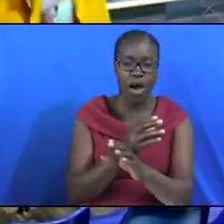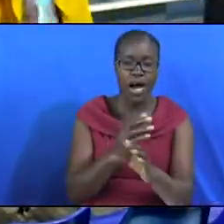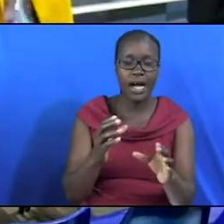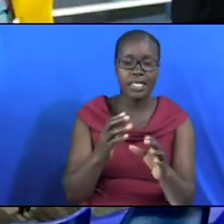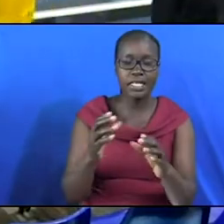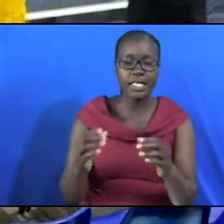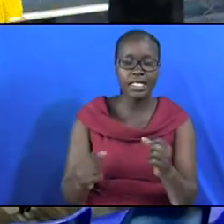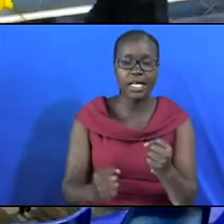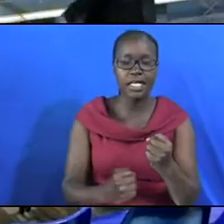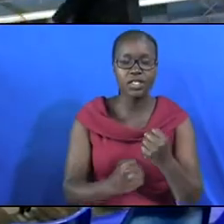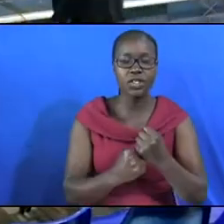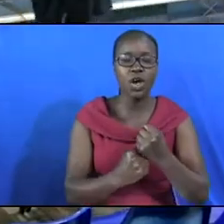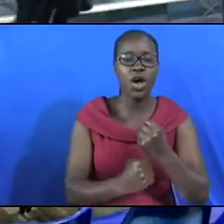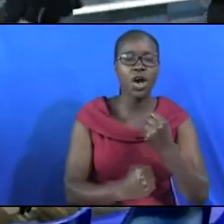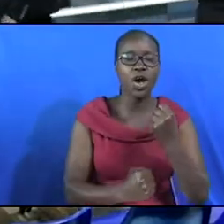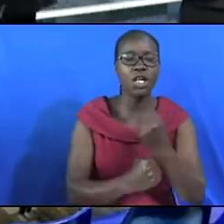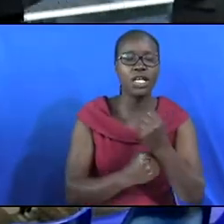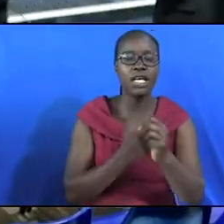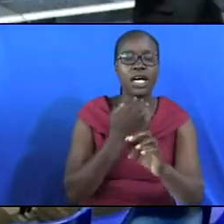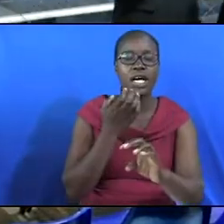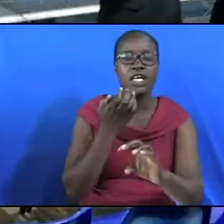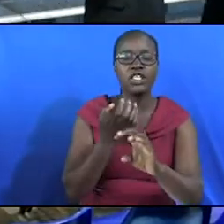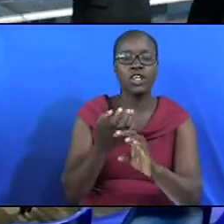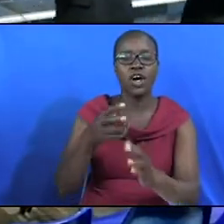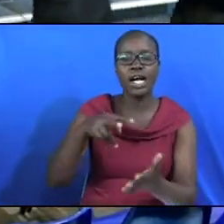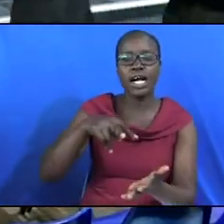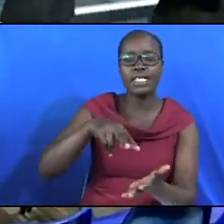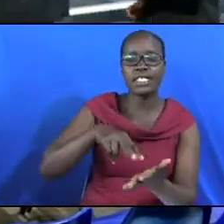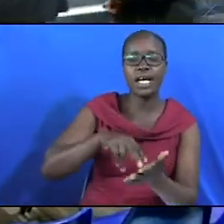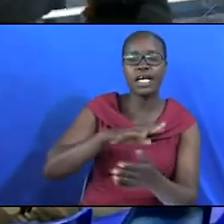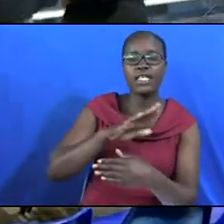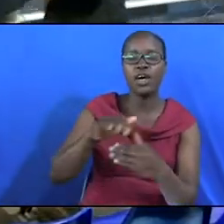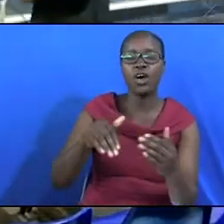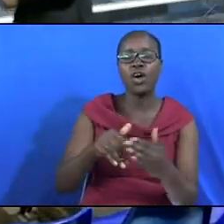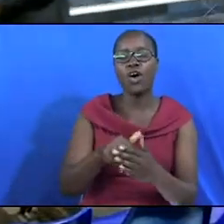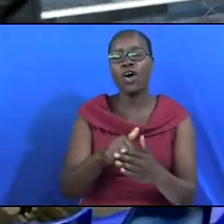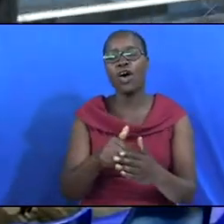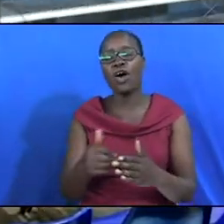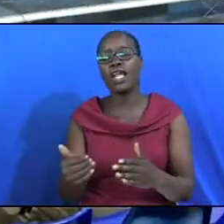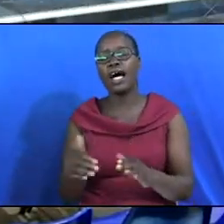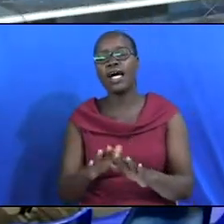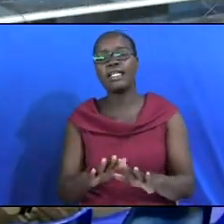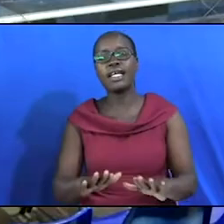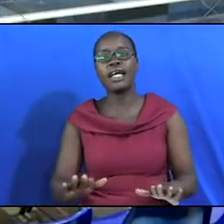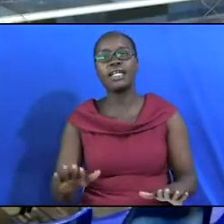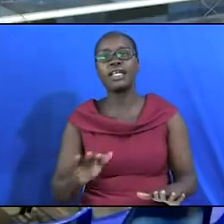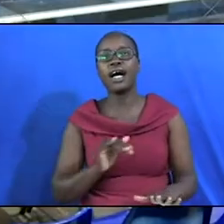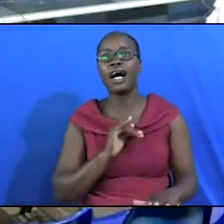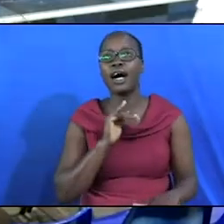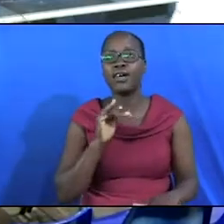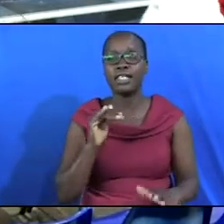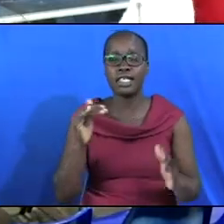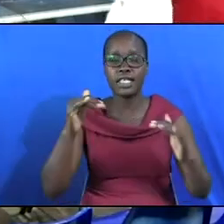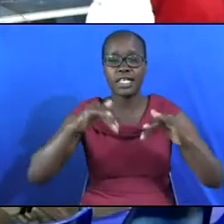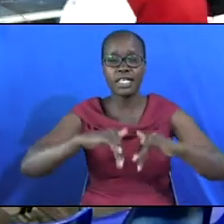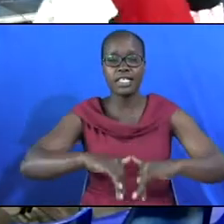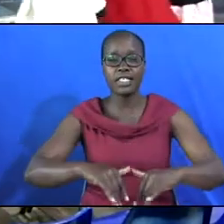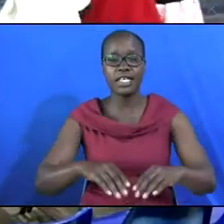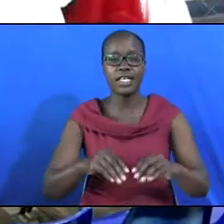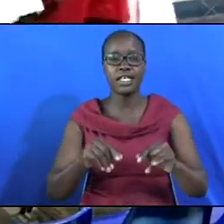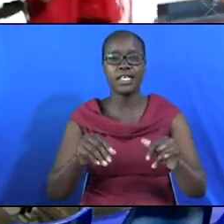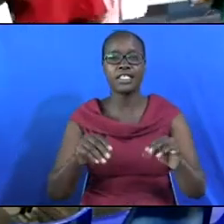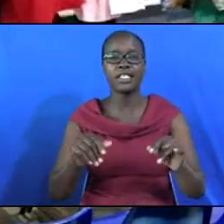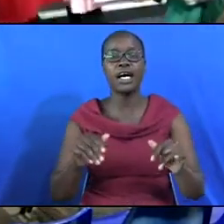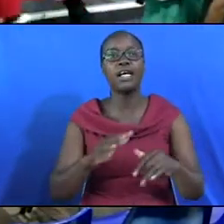but wholly lean on Jesus' name. That God on Christ, Christ the solid rock I stand. All other ground